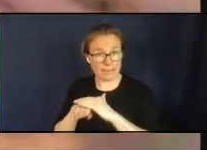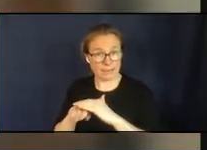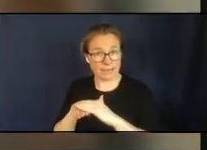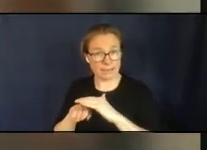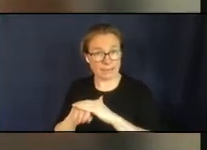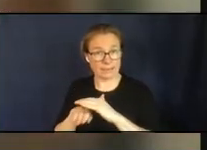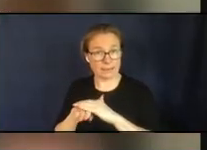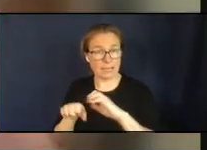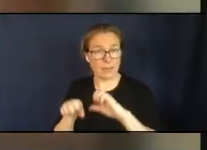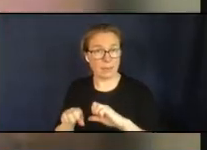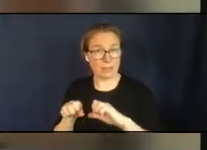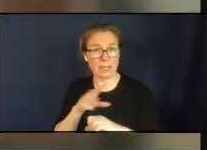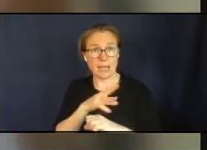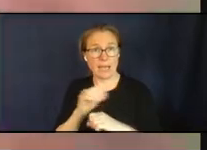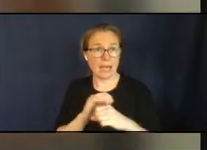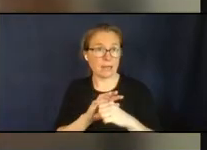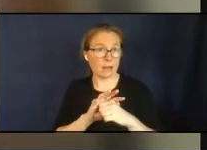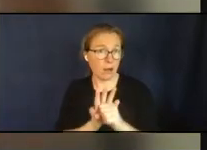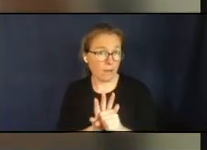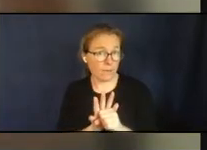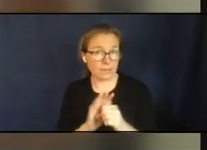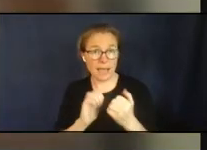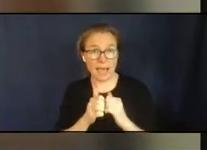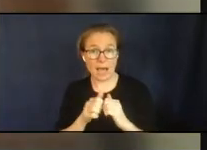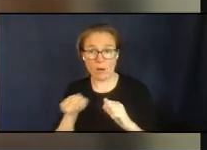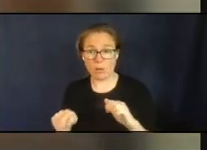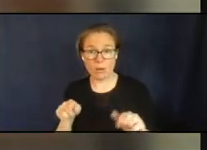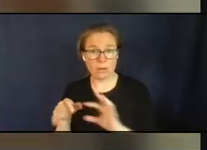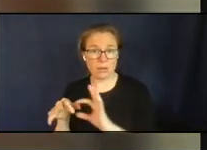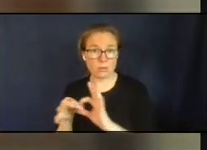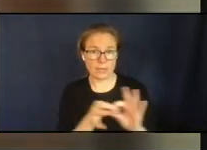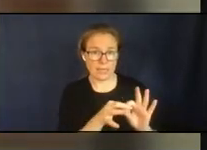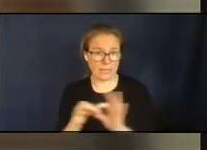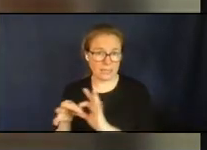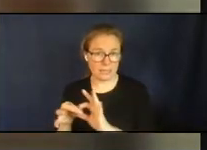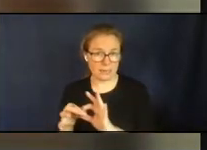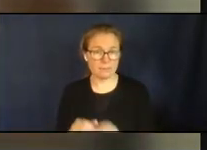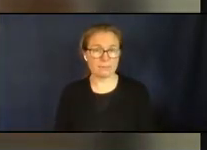through COVID and a pandemic. What does that mean?